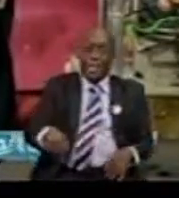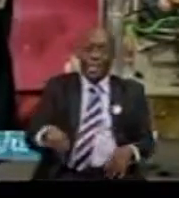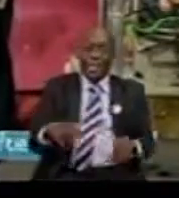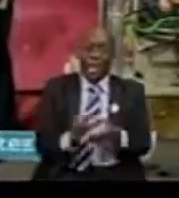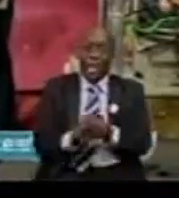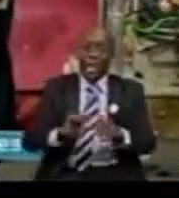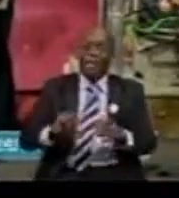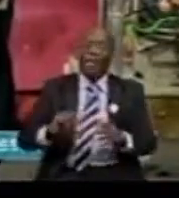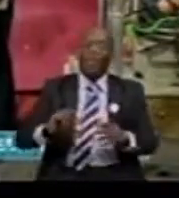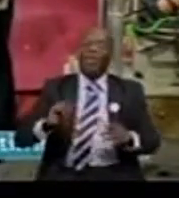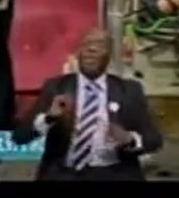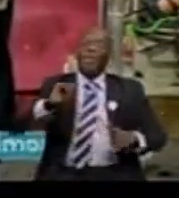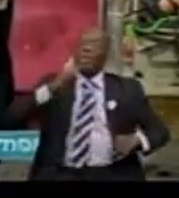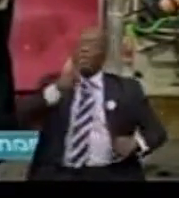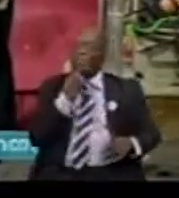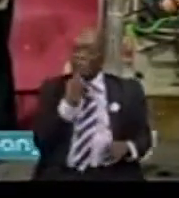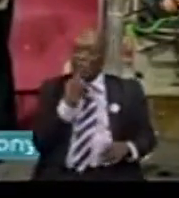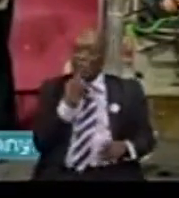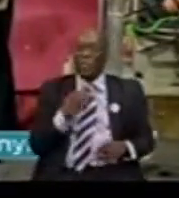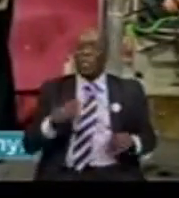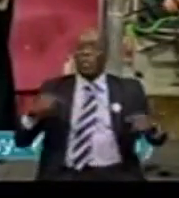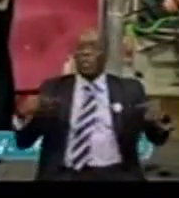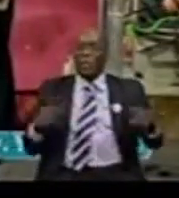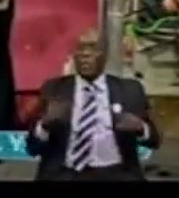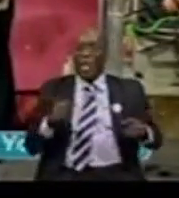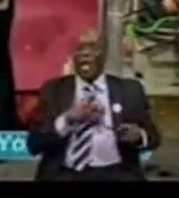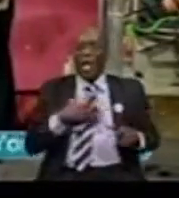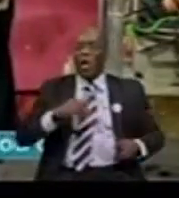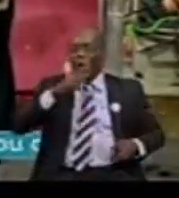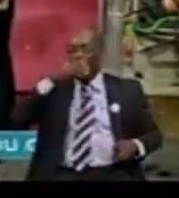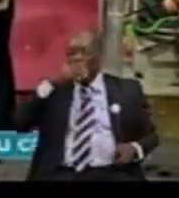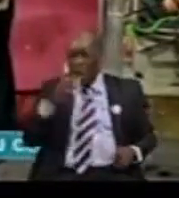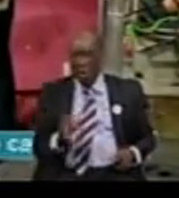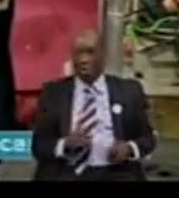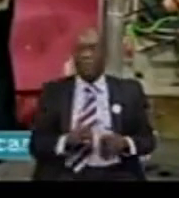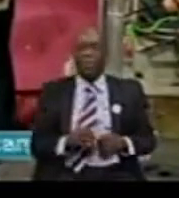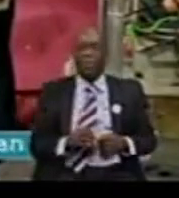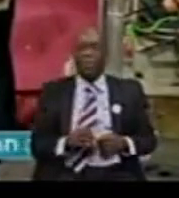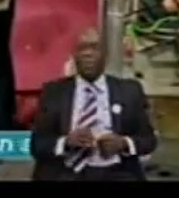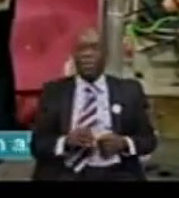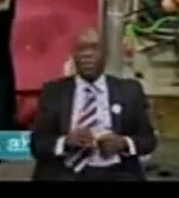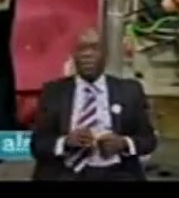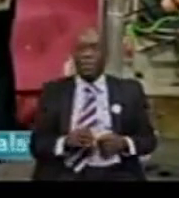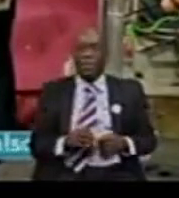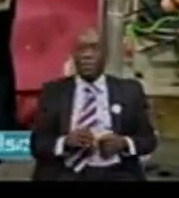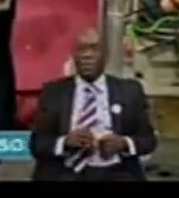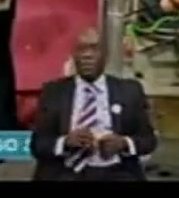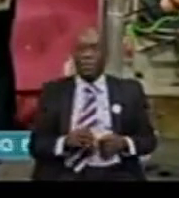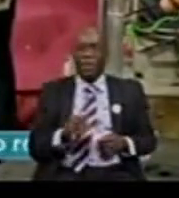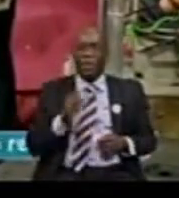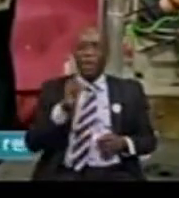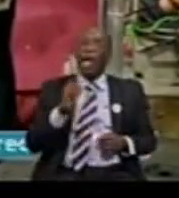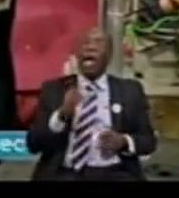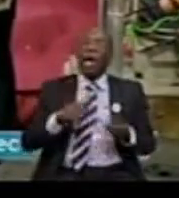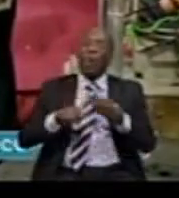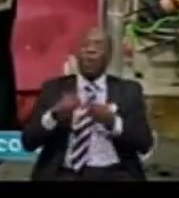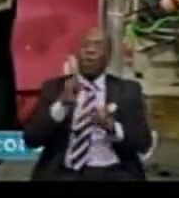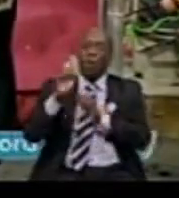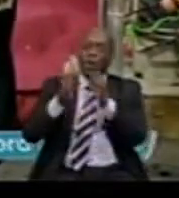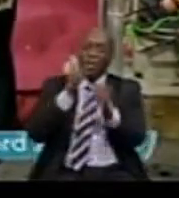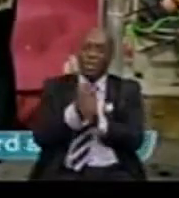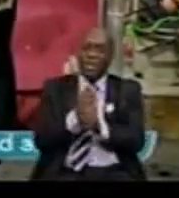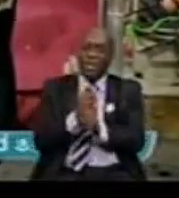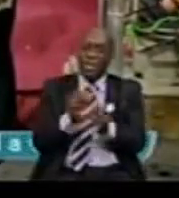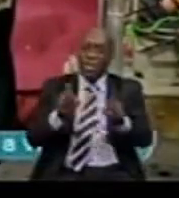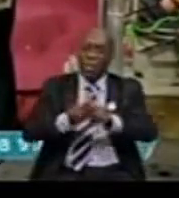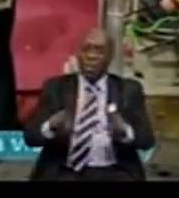to ba tin ta mi a ma gbona kini mo sun yen lo koko ma worry mi tele kini paja yen o ti to bi 1 year si yen ti lo but